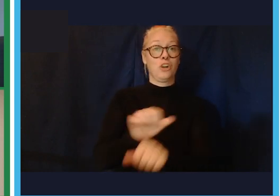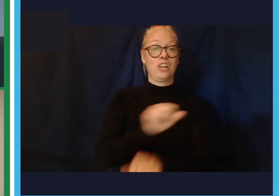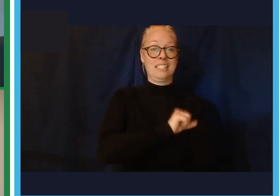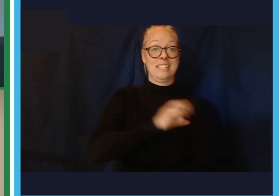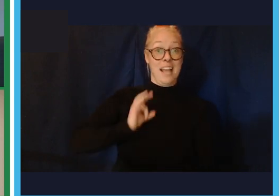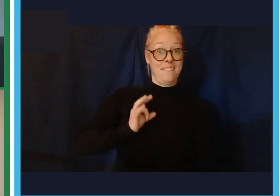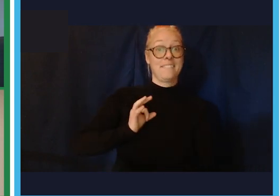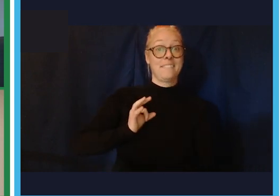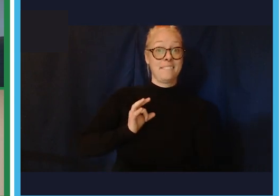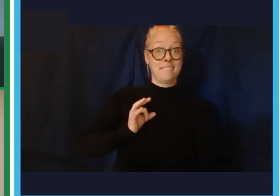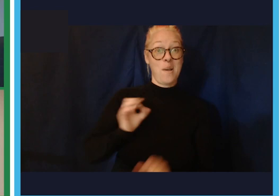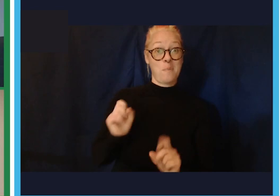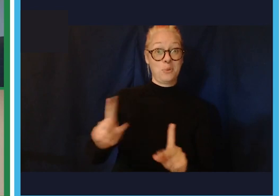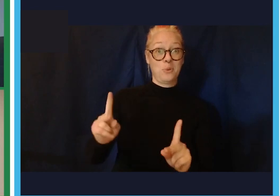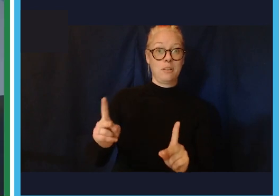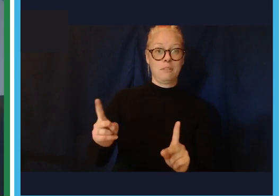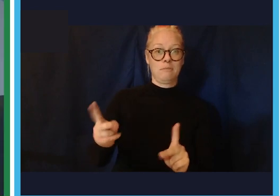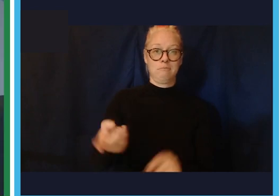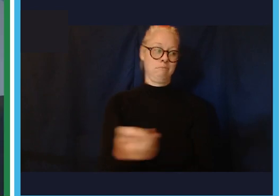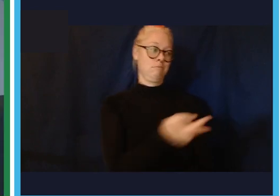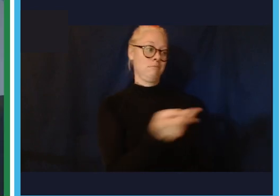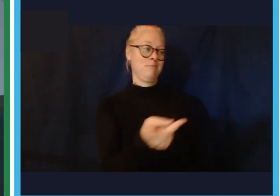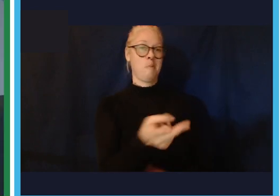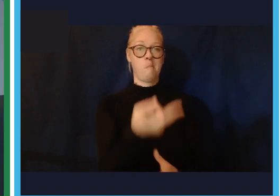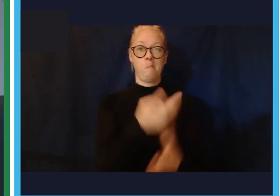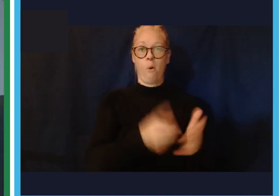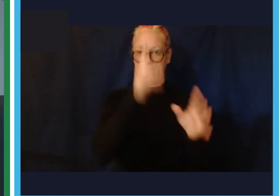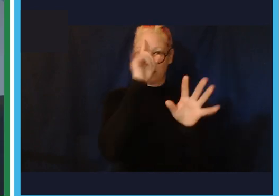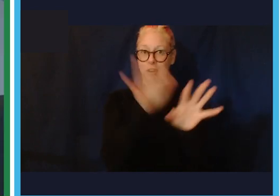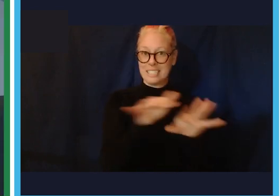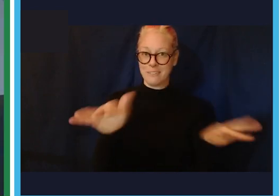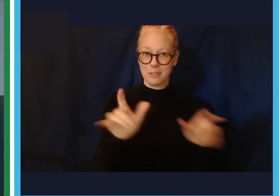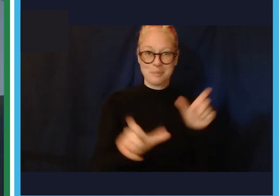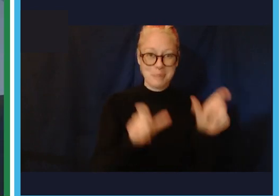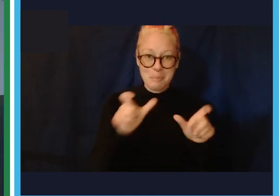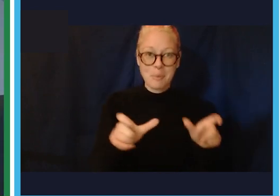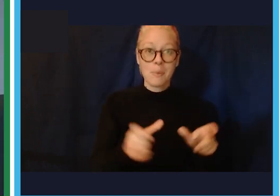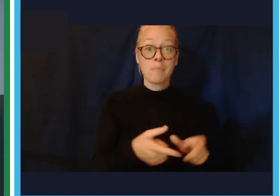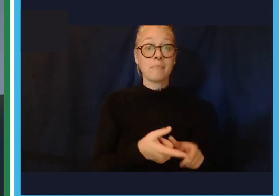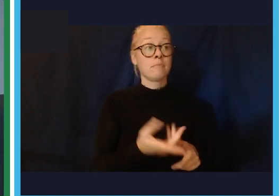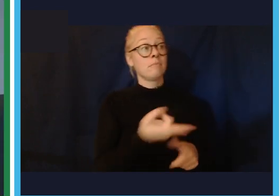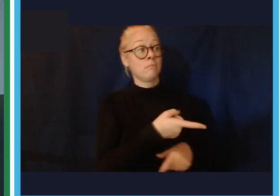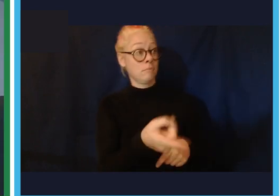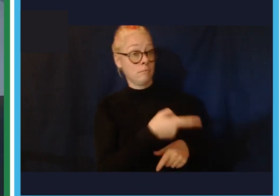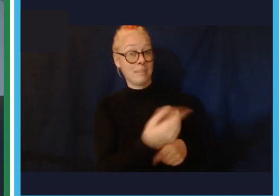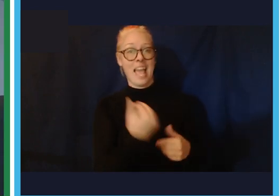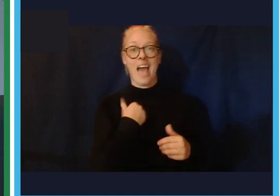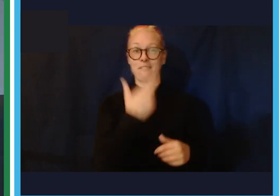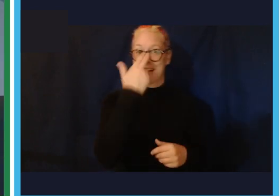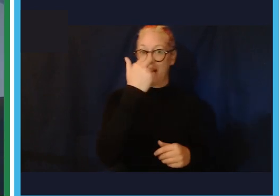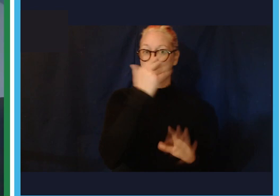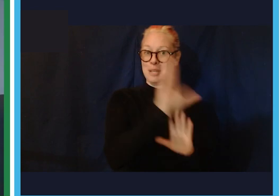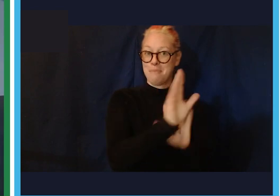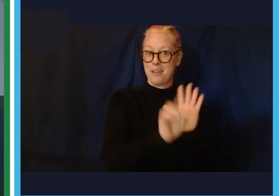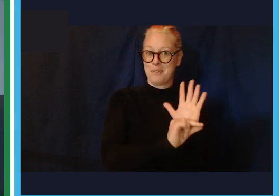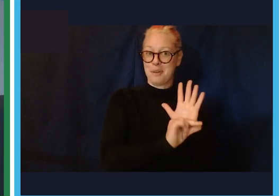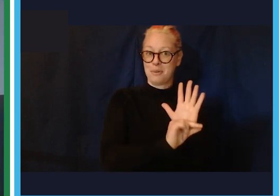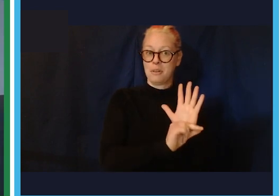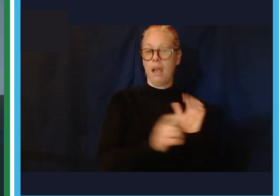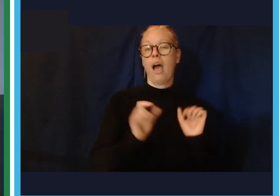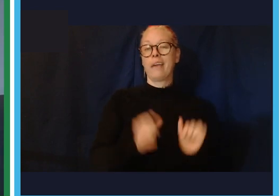then pitch them for those kids' television staffing opportunities. So